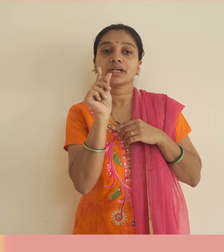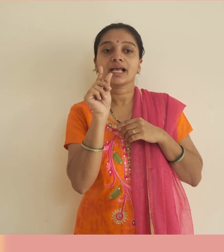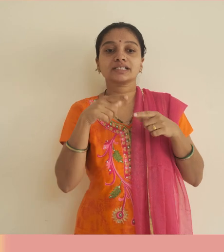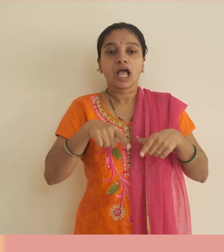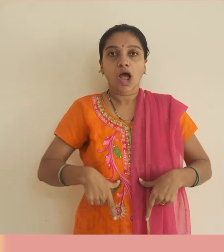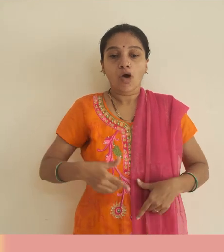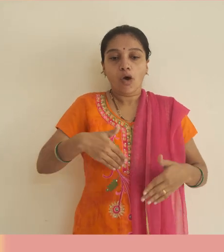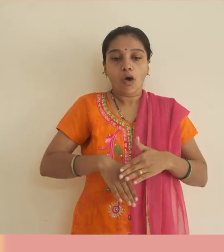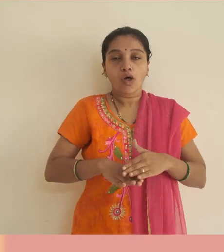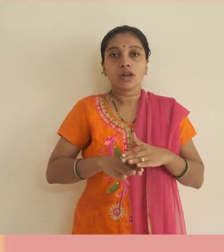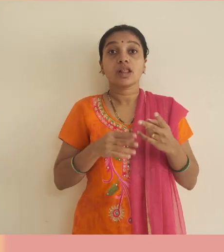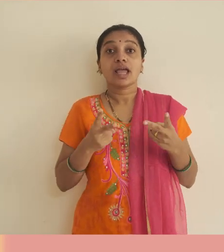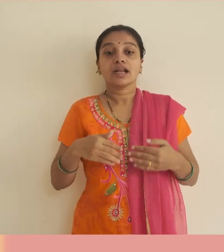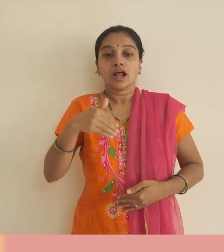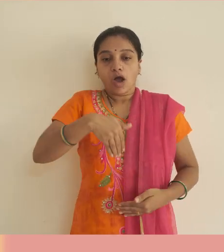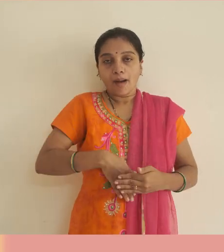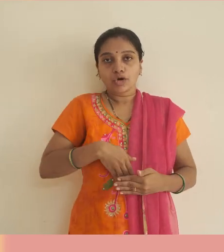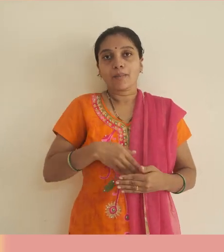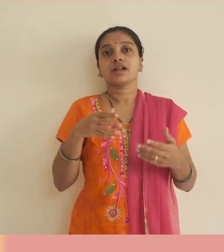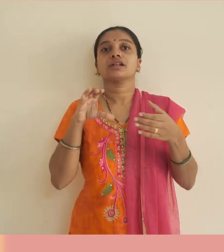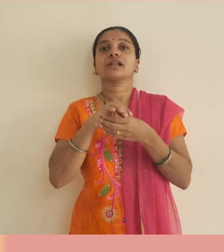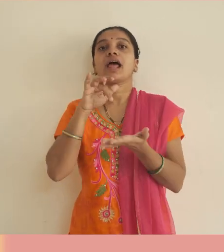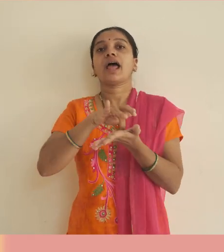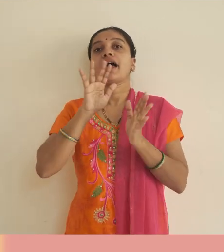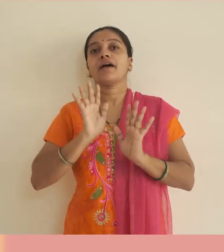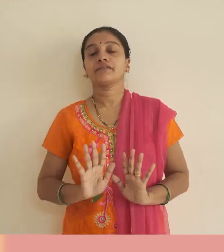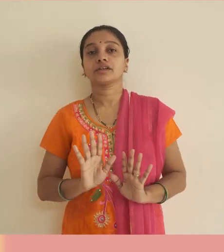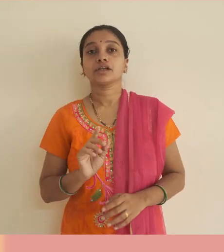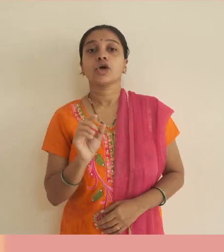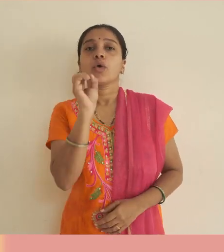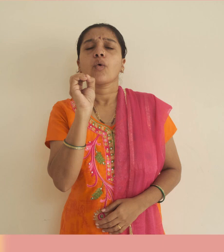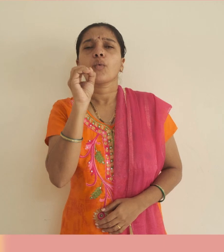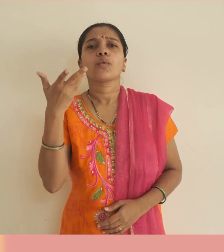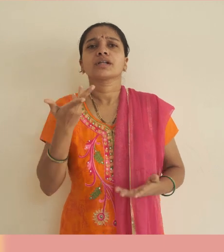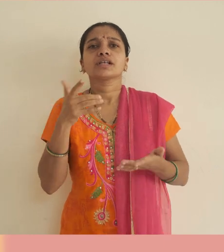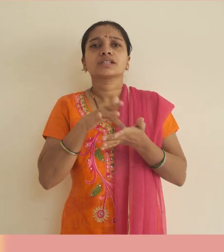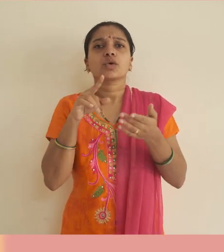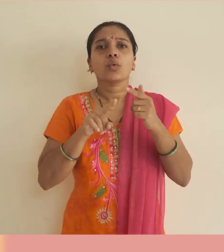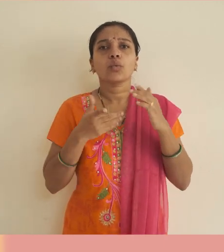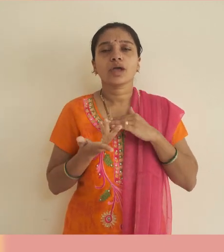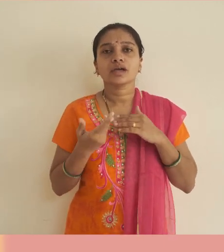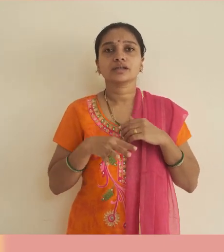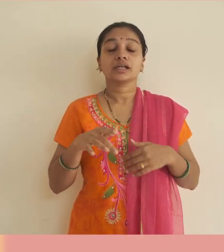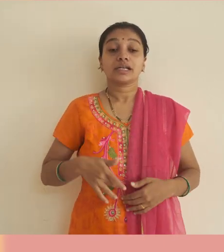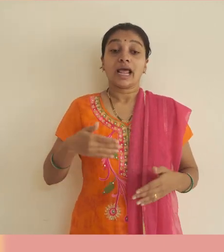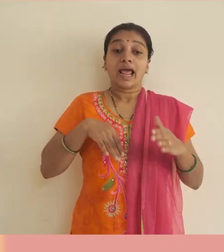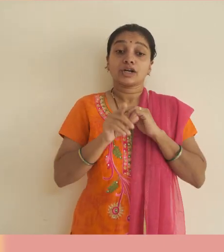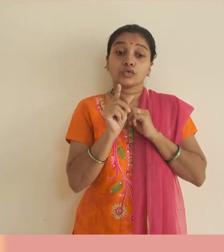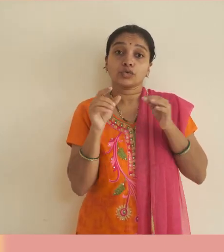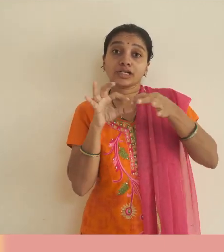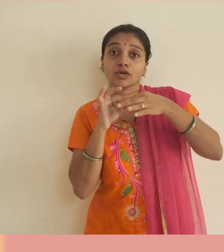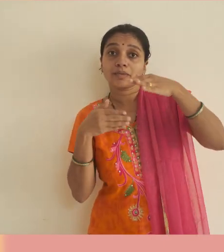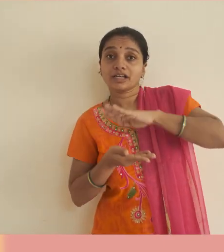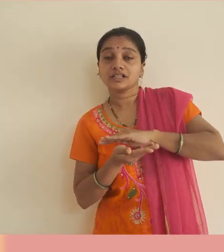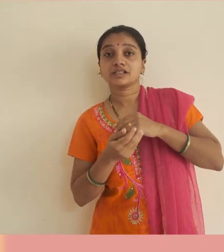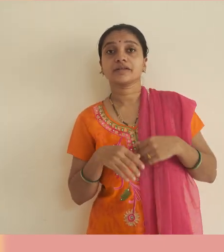hollow and pear-shaped and is located in the lower abdomen. Ovaries are located on either sides of uterus